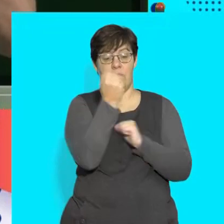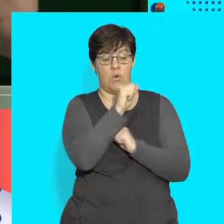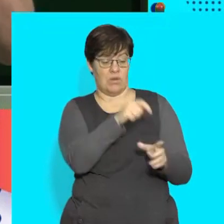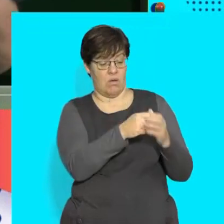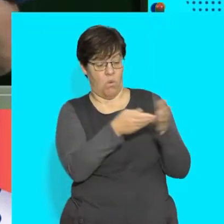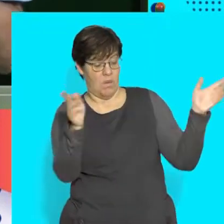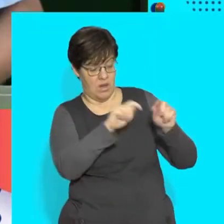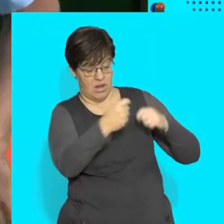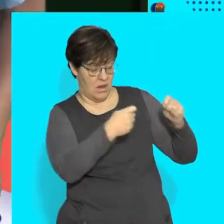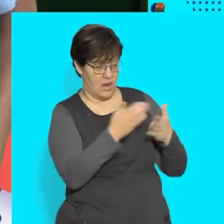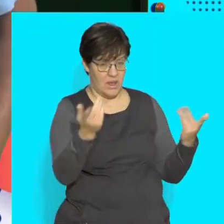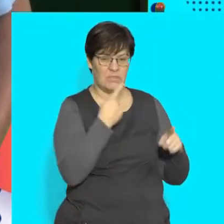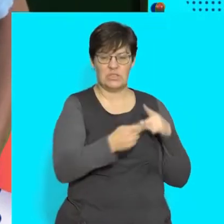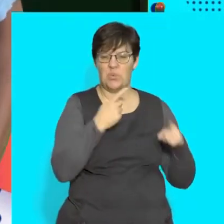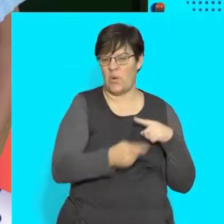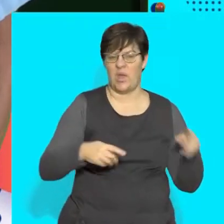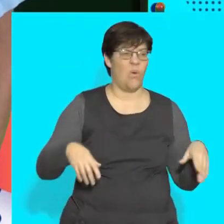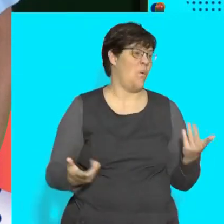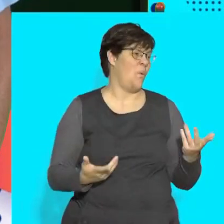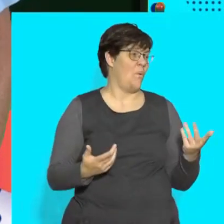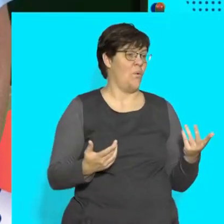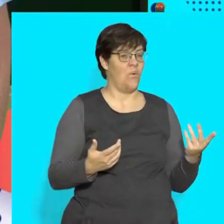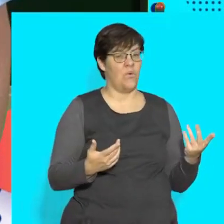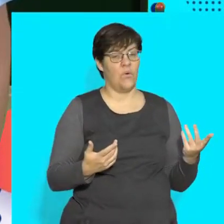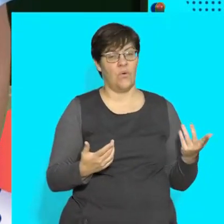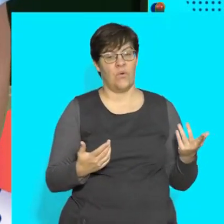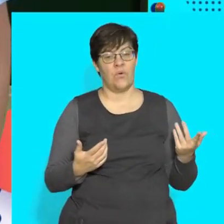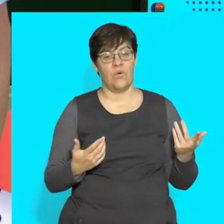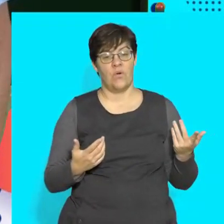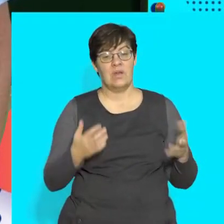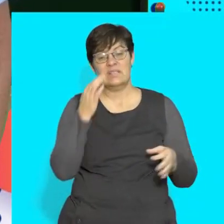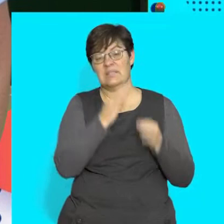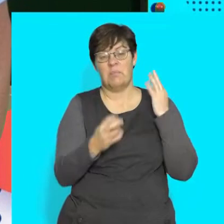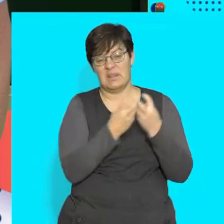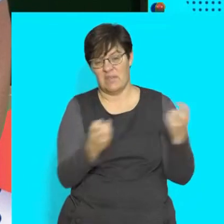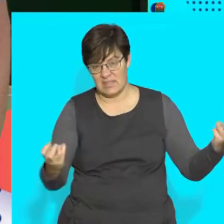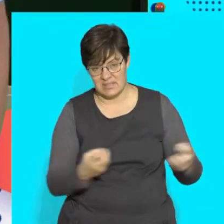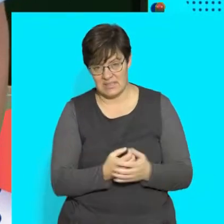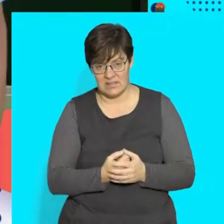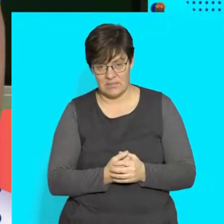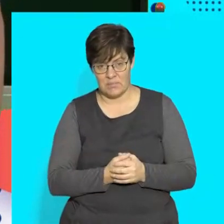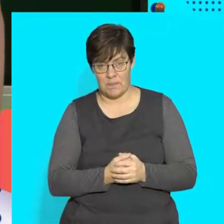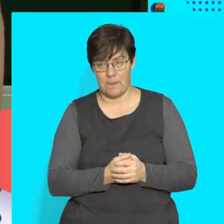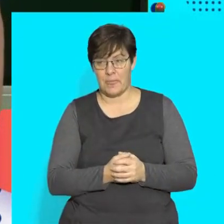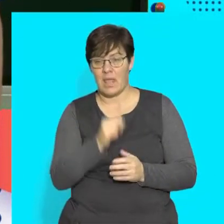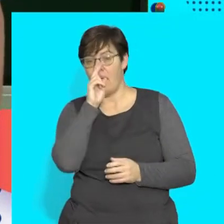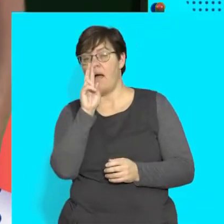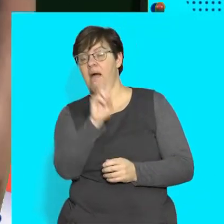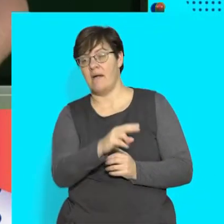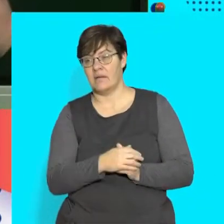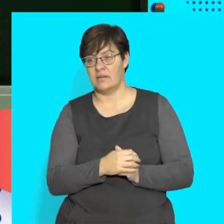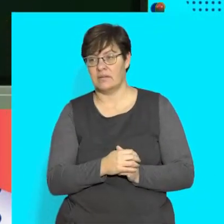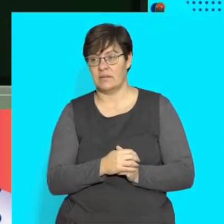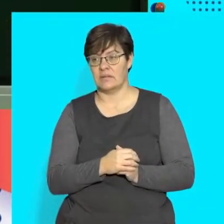little DC motor that could be used in a toy or used in even a simple device, a simple